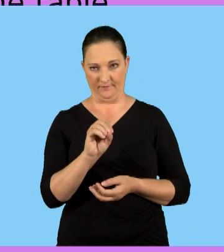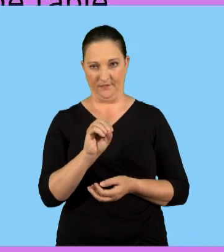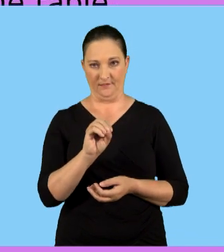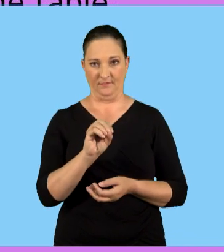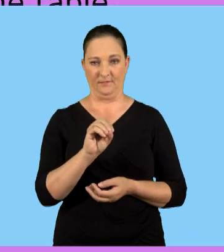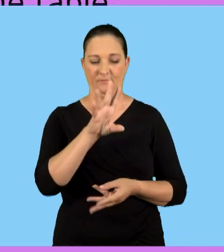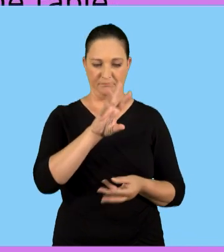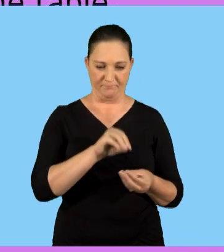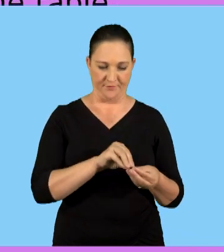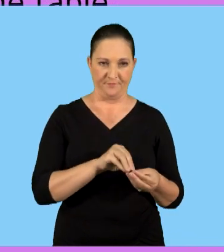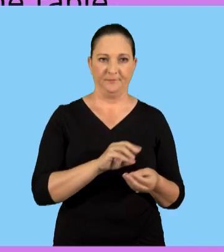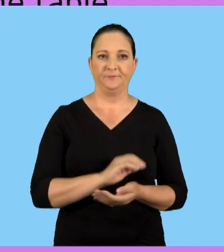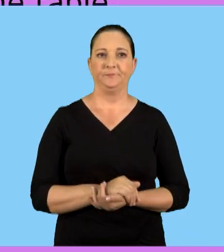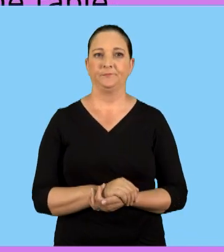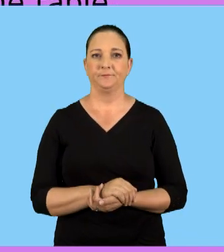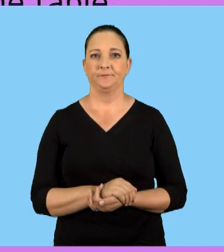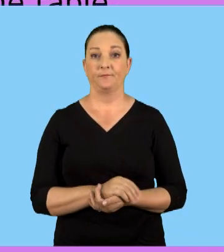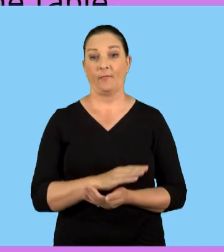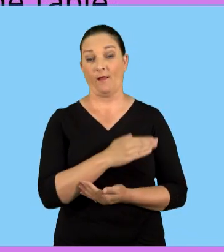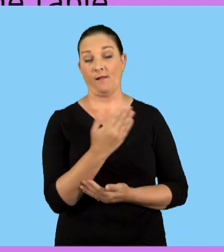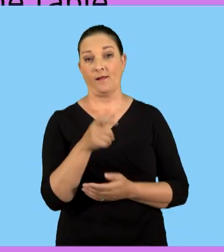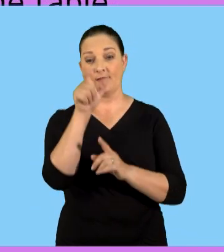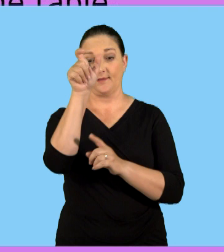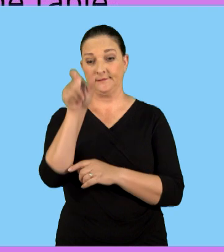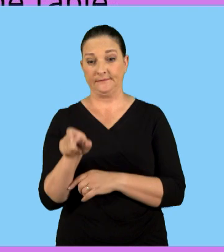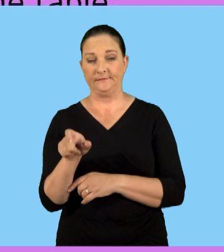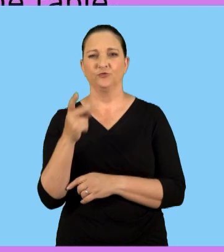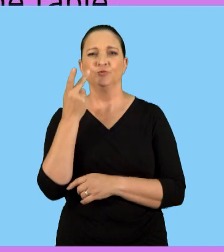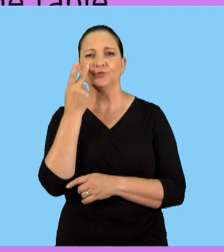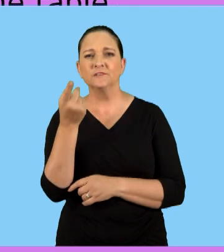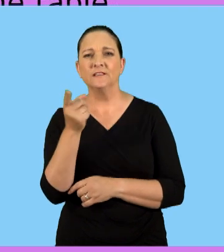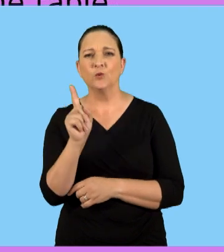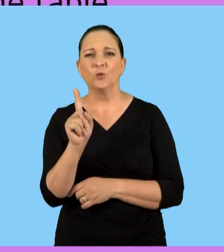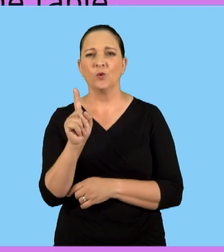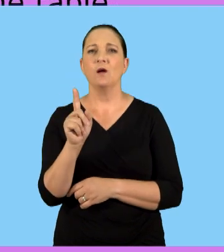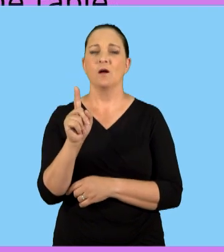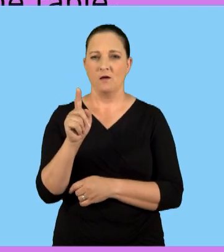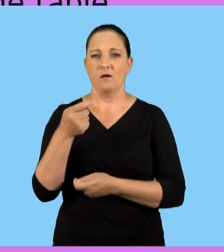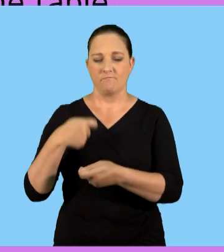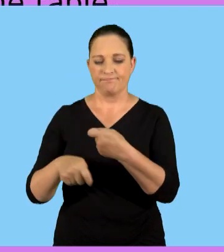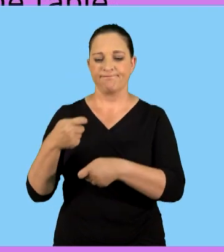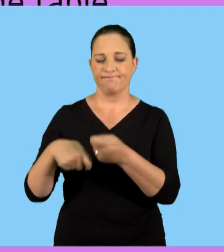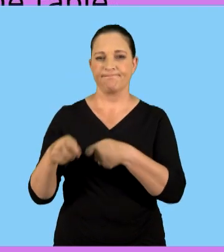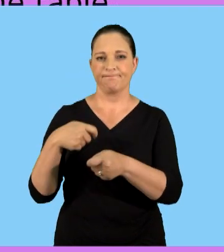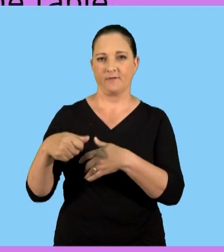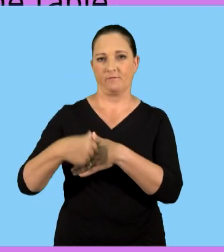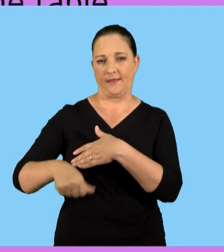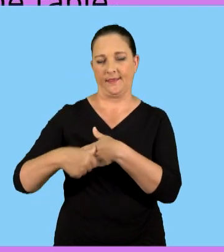18,350 Rand. All right. And on the other side here, we have monthly